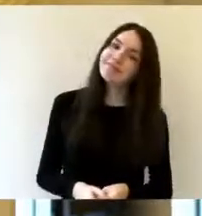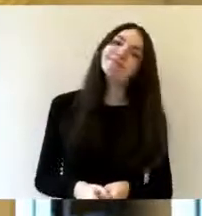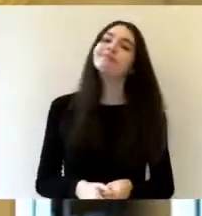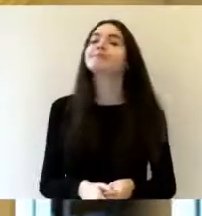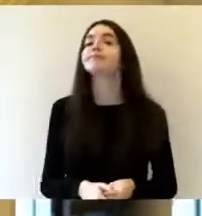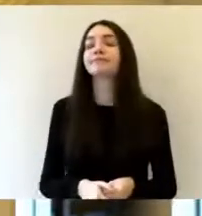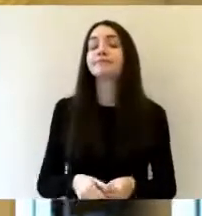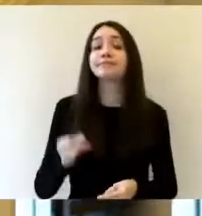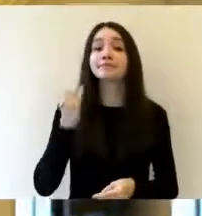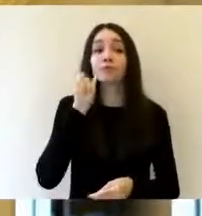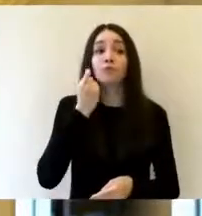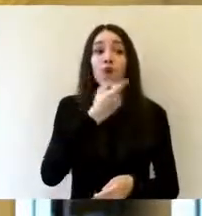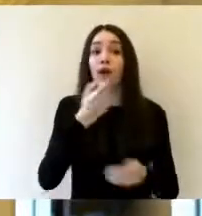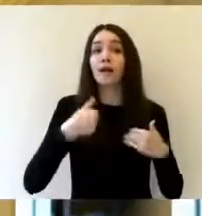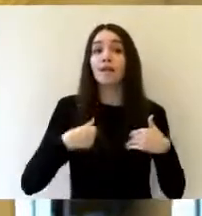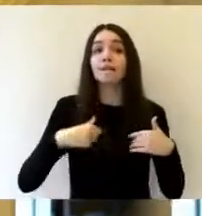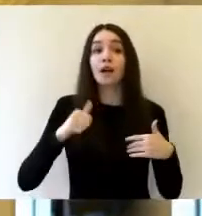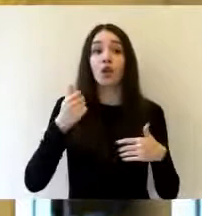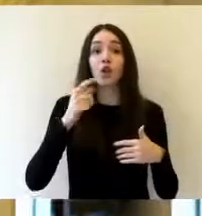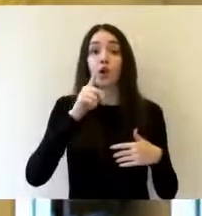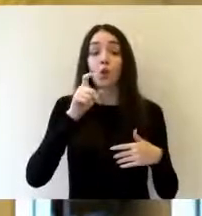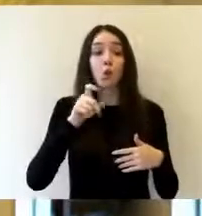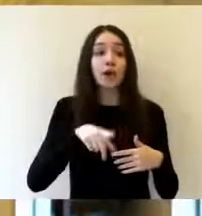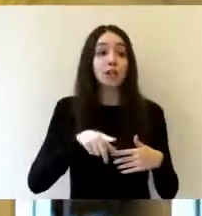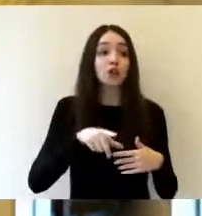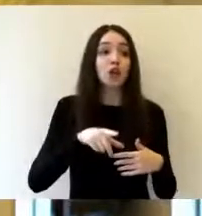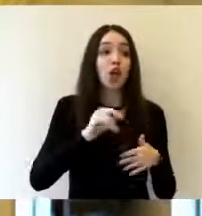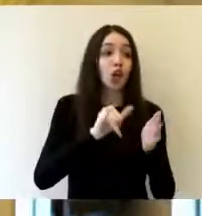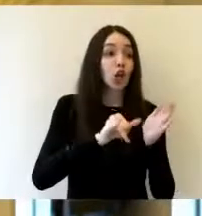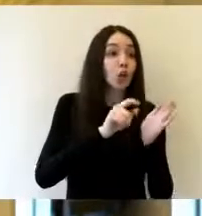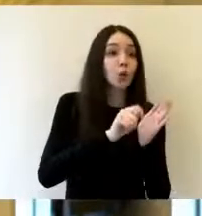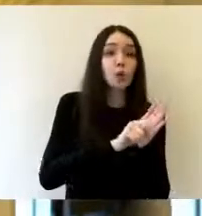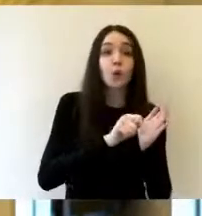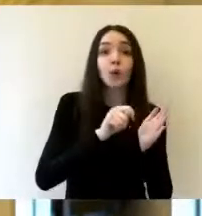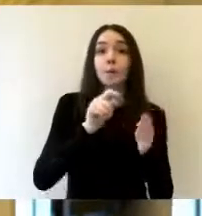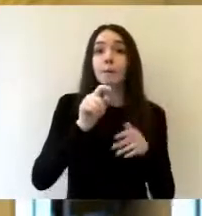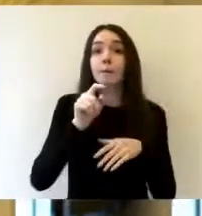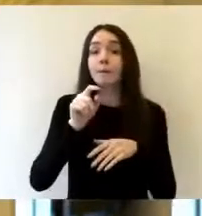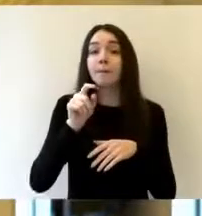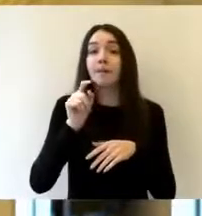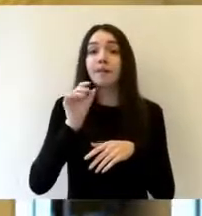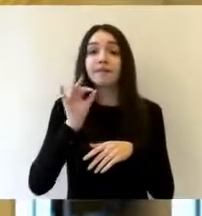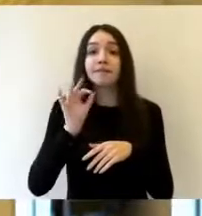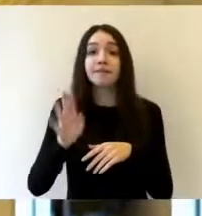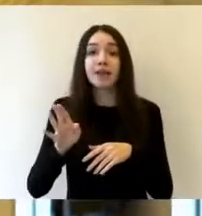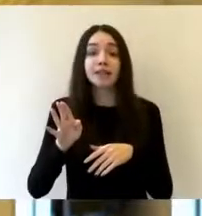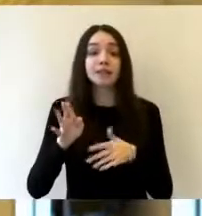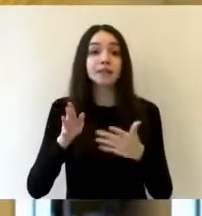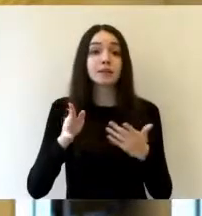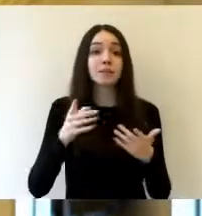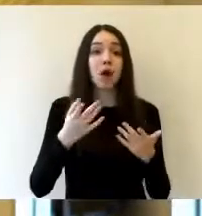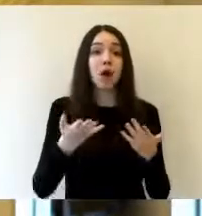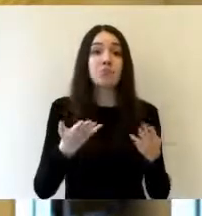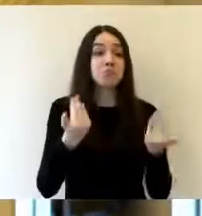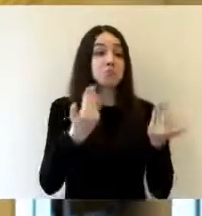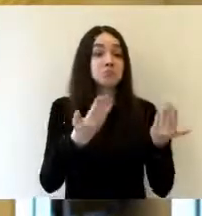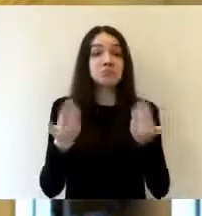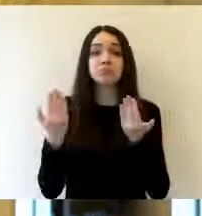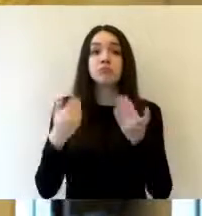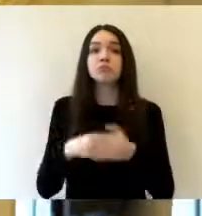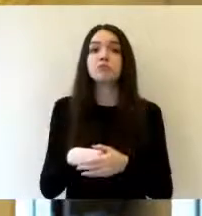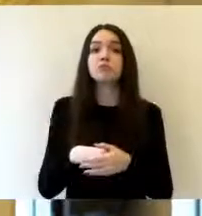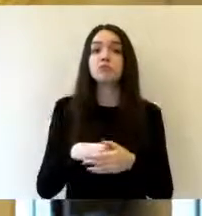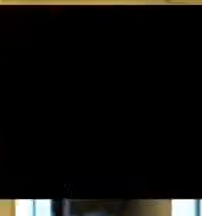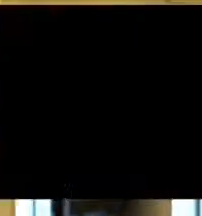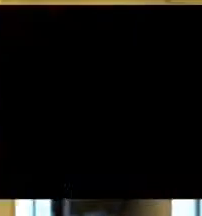another question out there in YouTube and in Facebook land, we'd love to hear it. Are there any questions in the room too? Don't. There are.